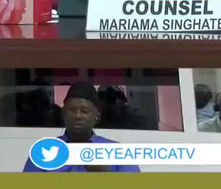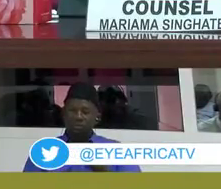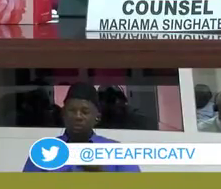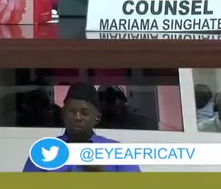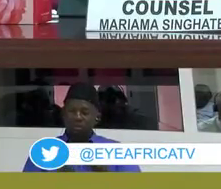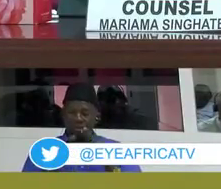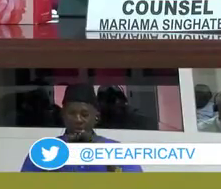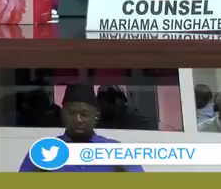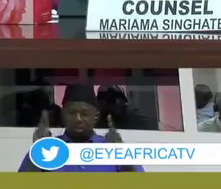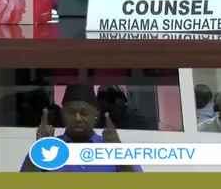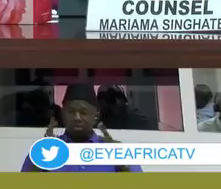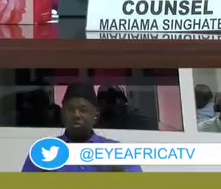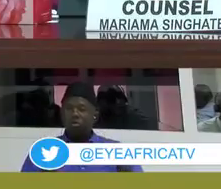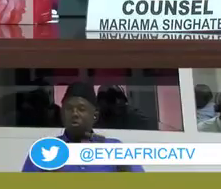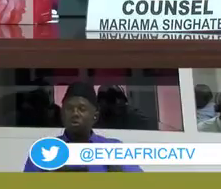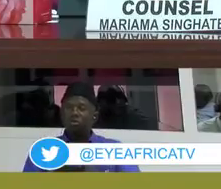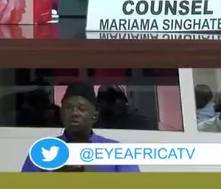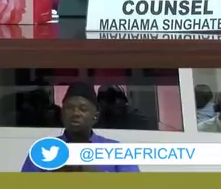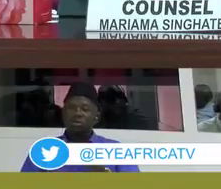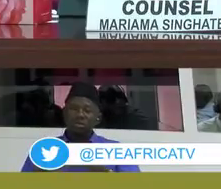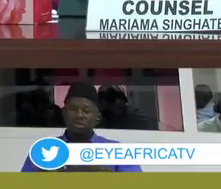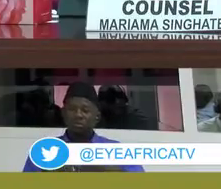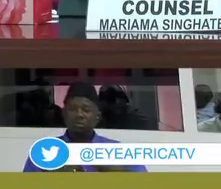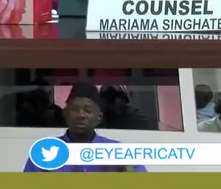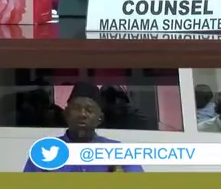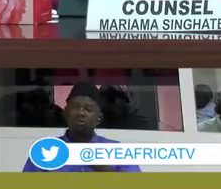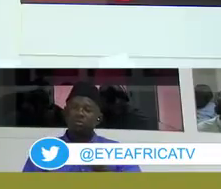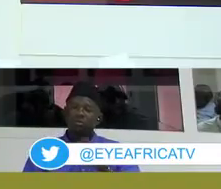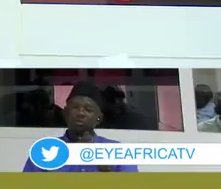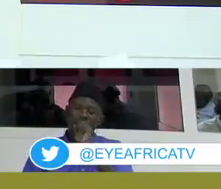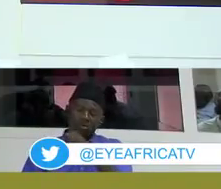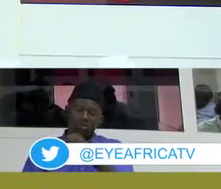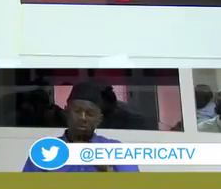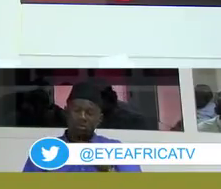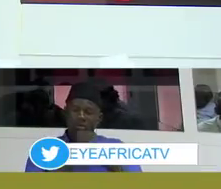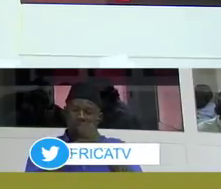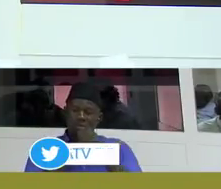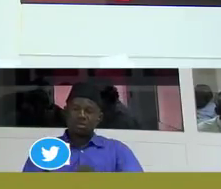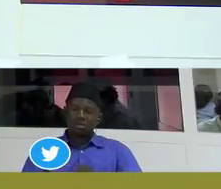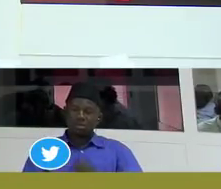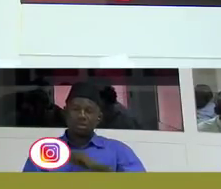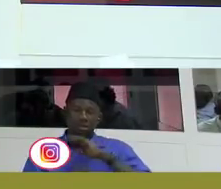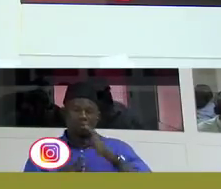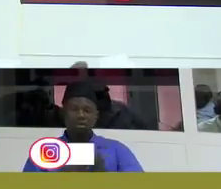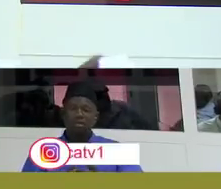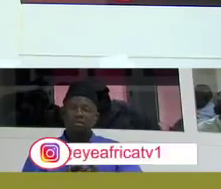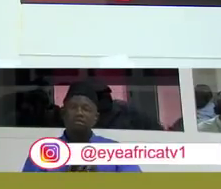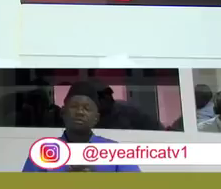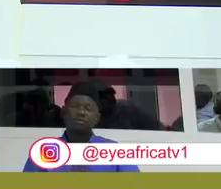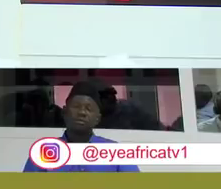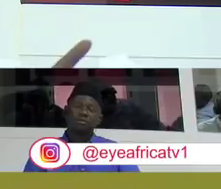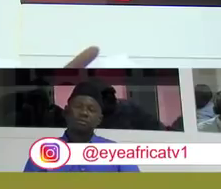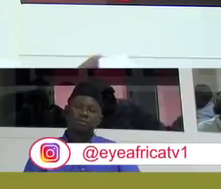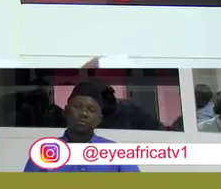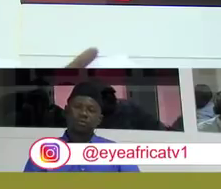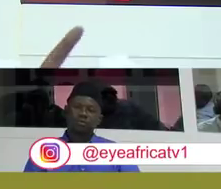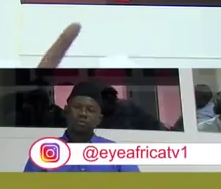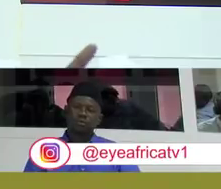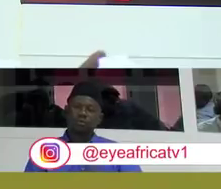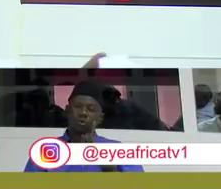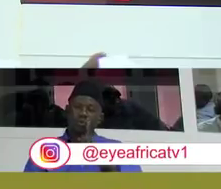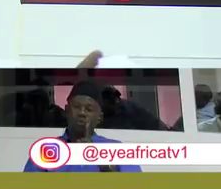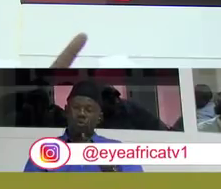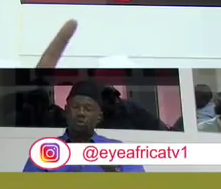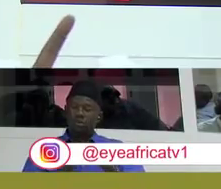declaration on the exercise of your Christian faith? One needs to make a connection, starting